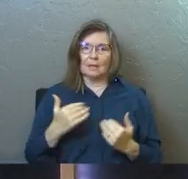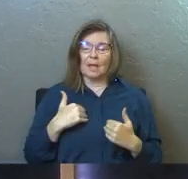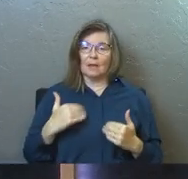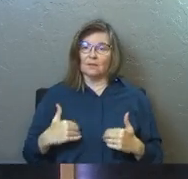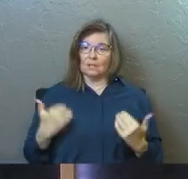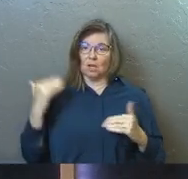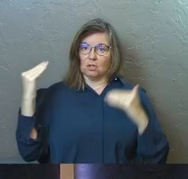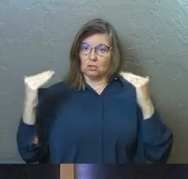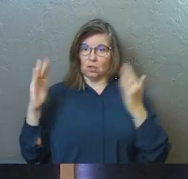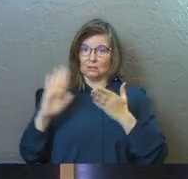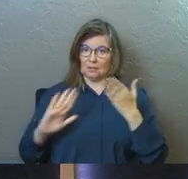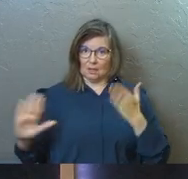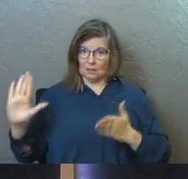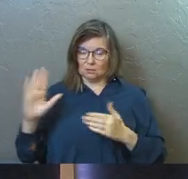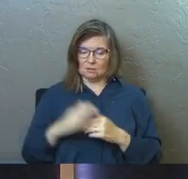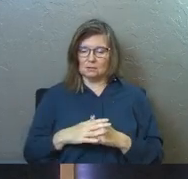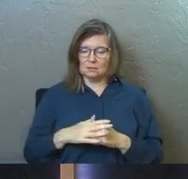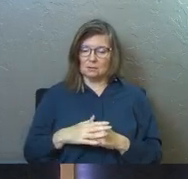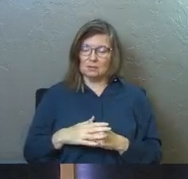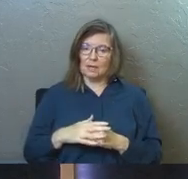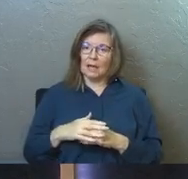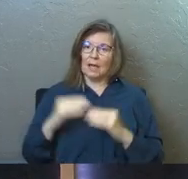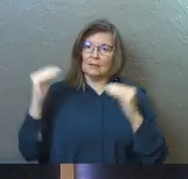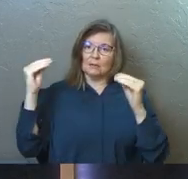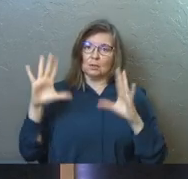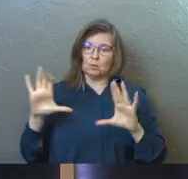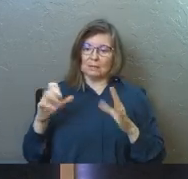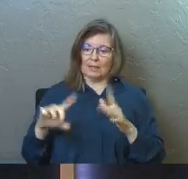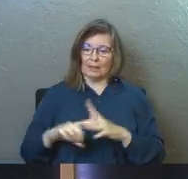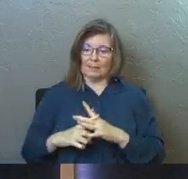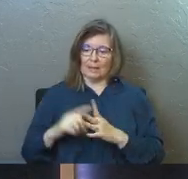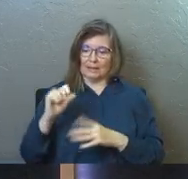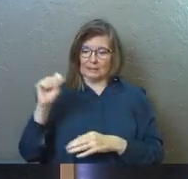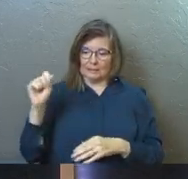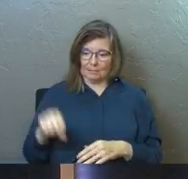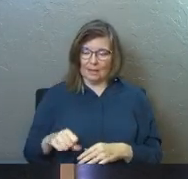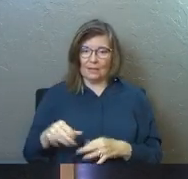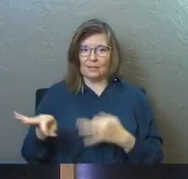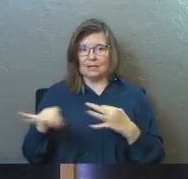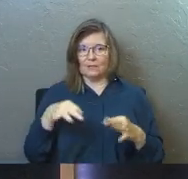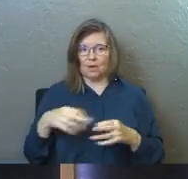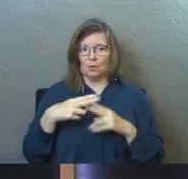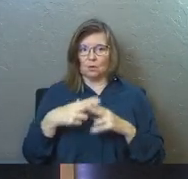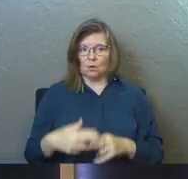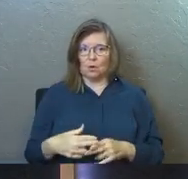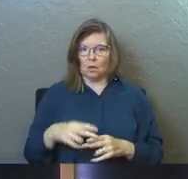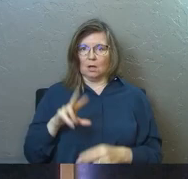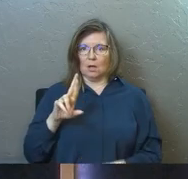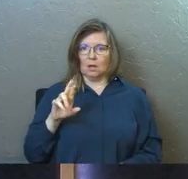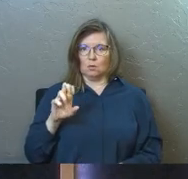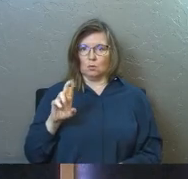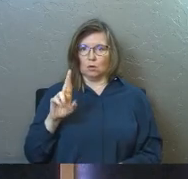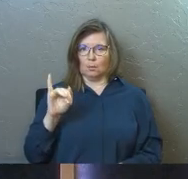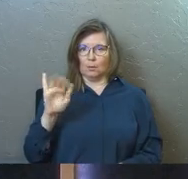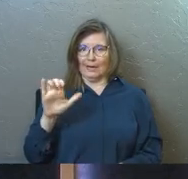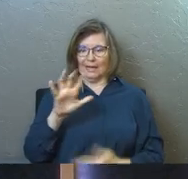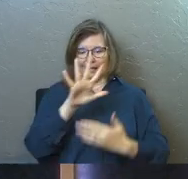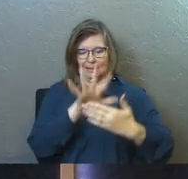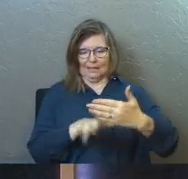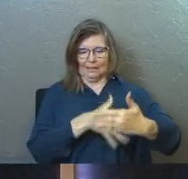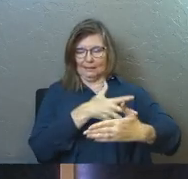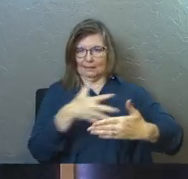So I've got some young adults in college. And their professors do this thing at the beginning of the semester. They define what's called a rubric. Can you say the word